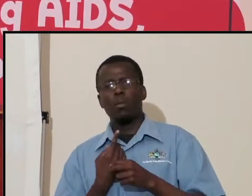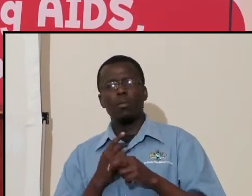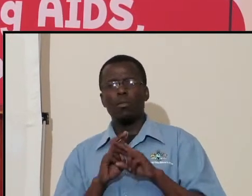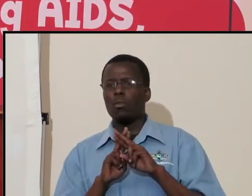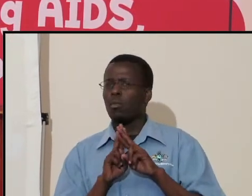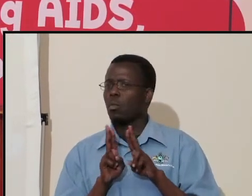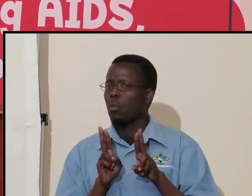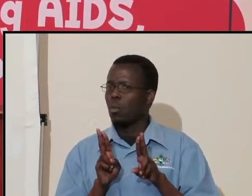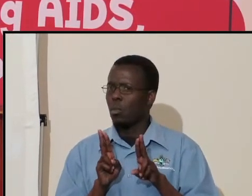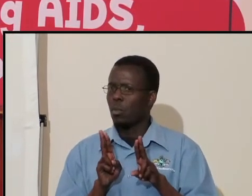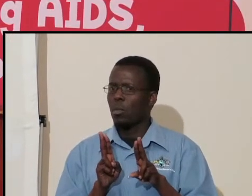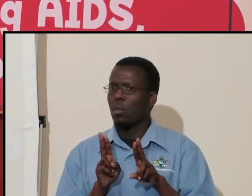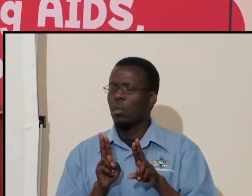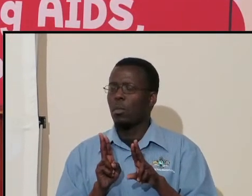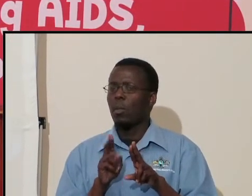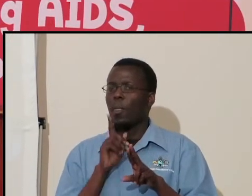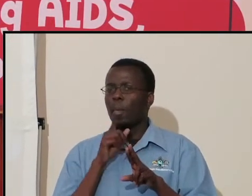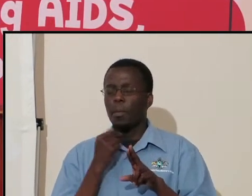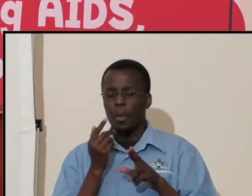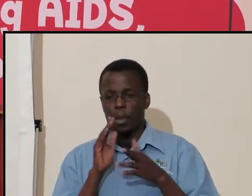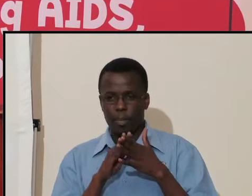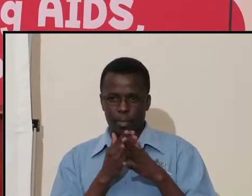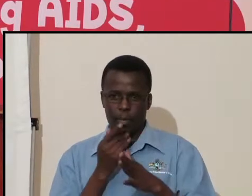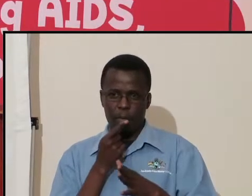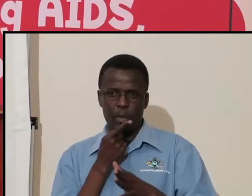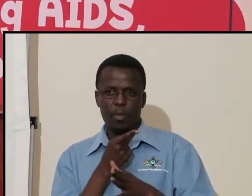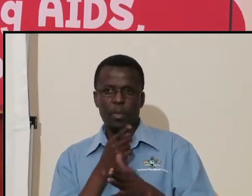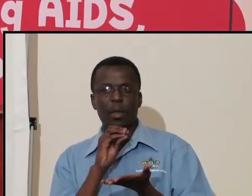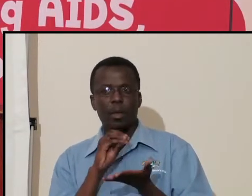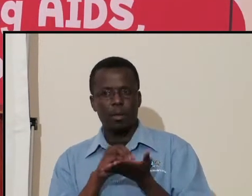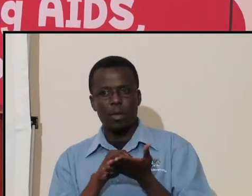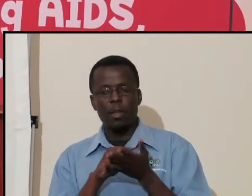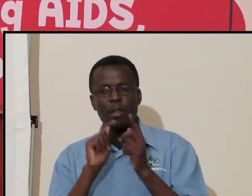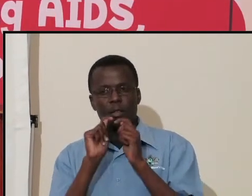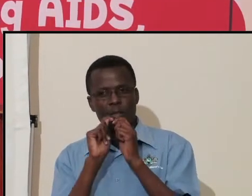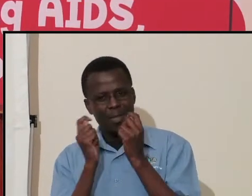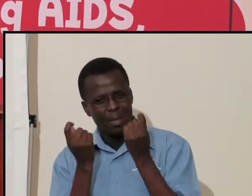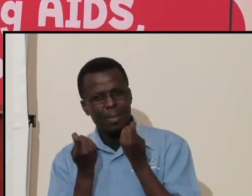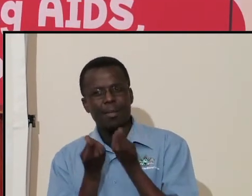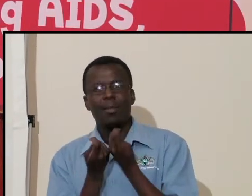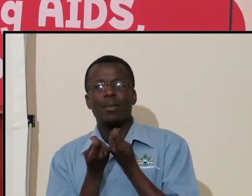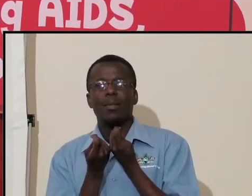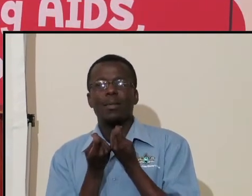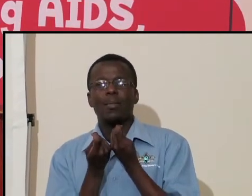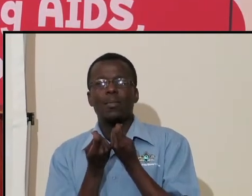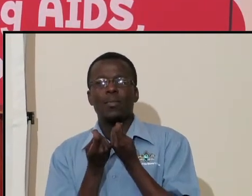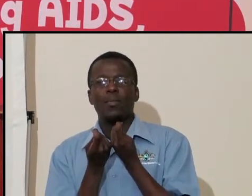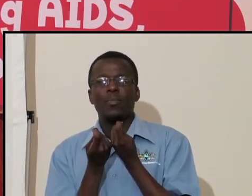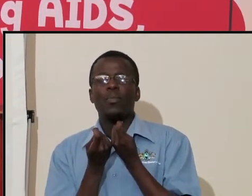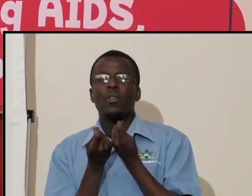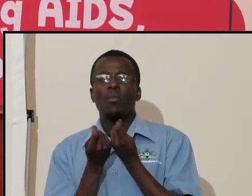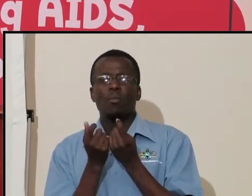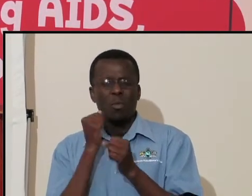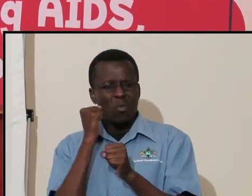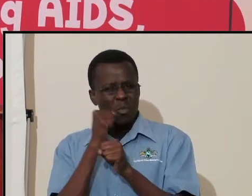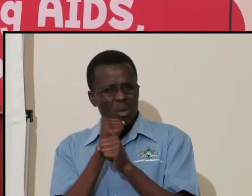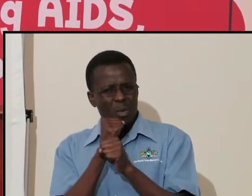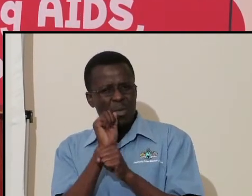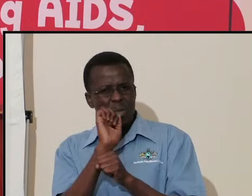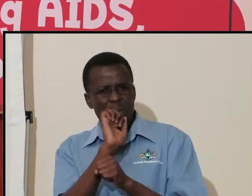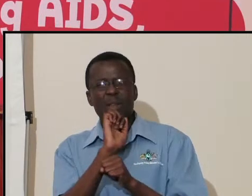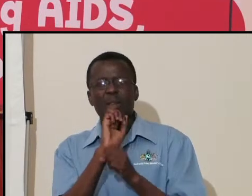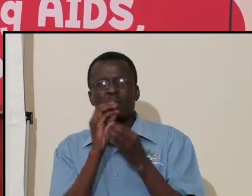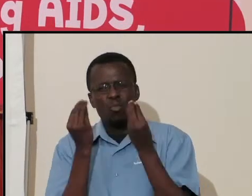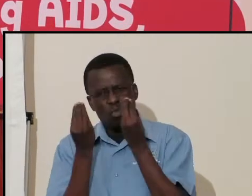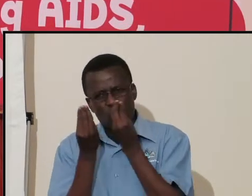to do things, but it is through the teamwork and the effort you have put